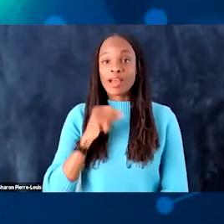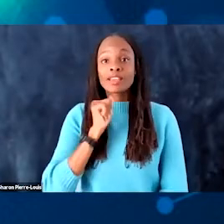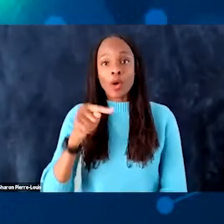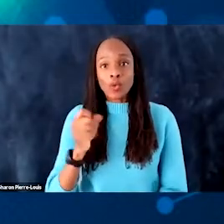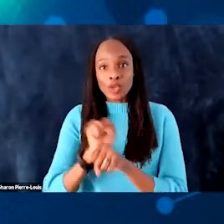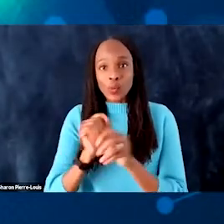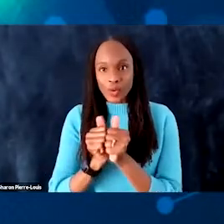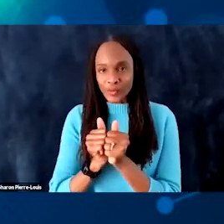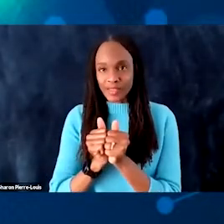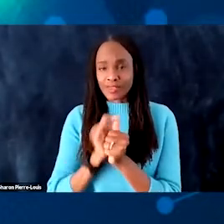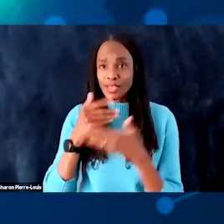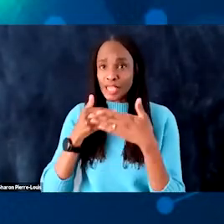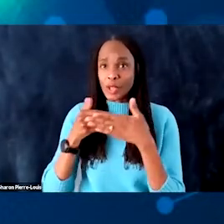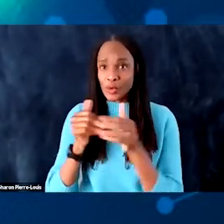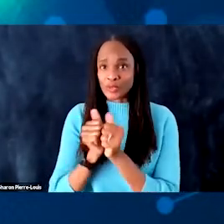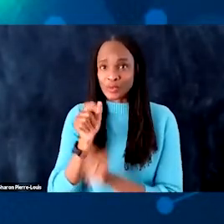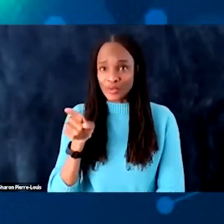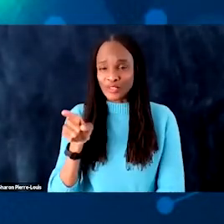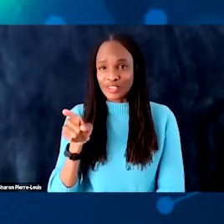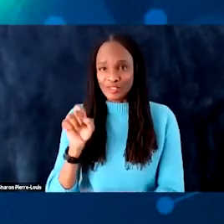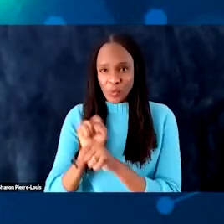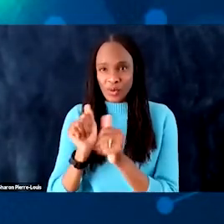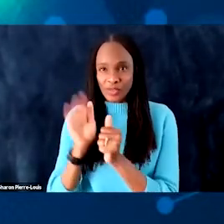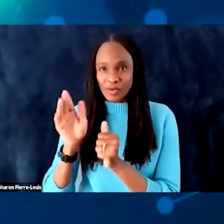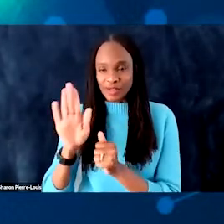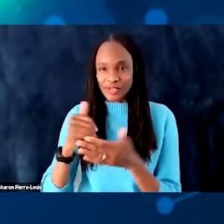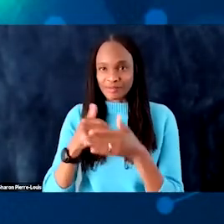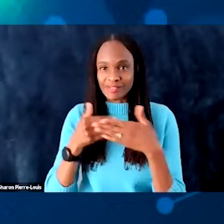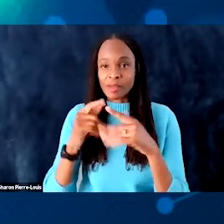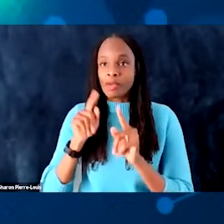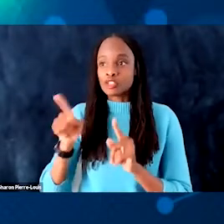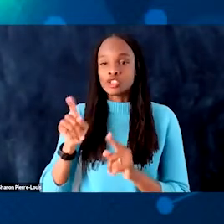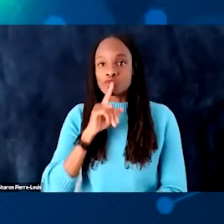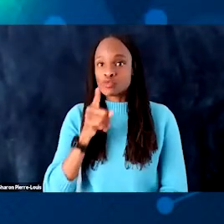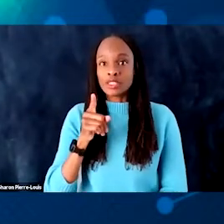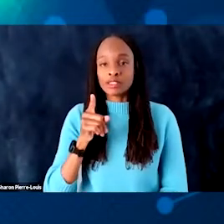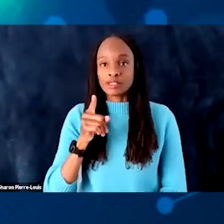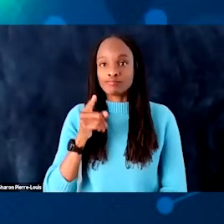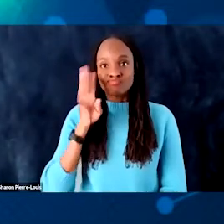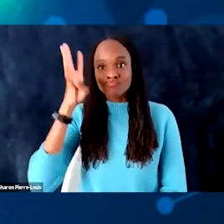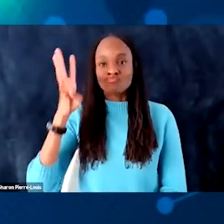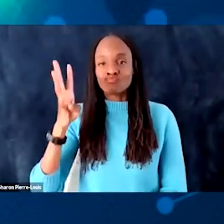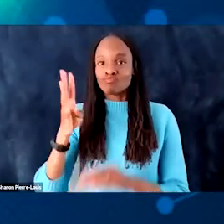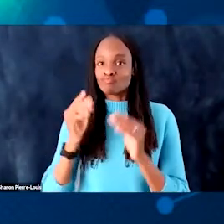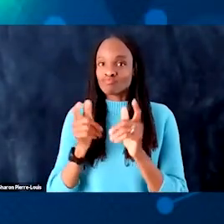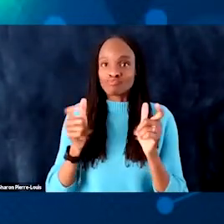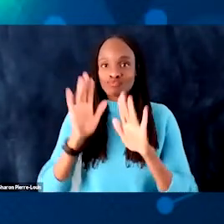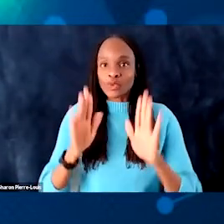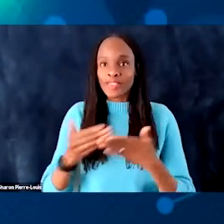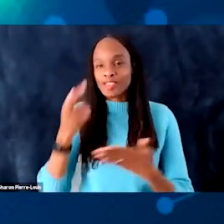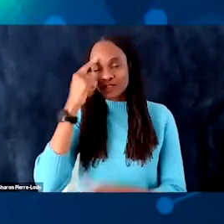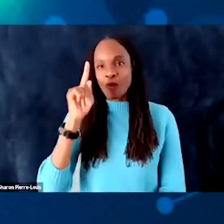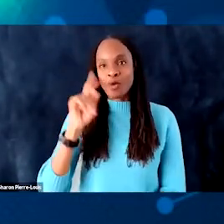with, extremely closely actually with, and she's breaking ground, new ground for the American labor movement, but she's also my